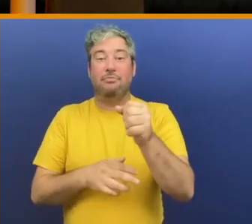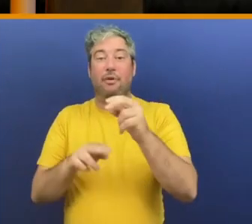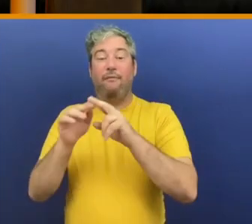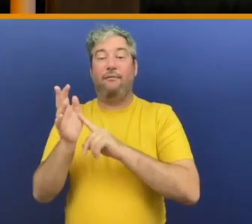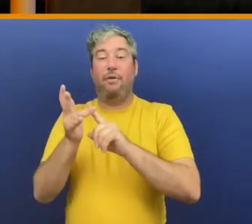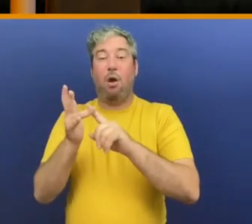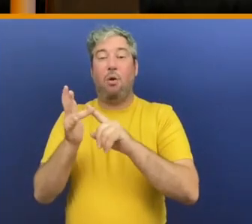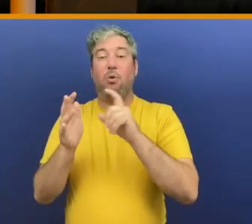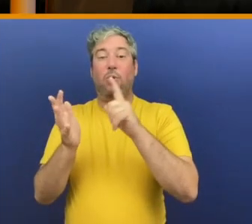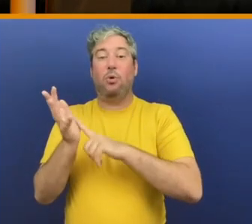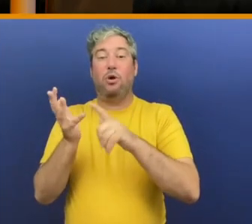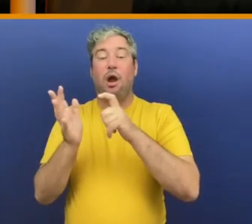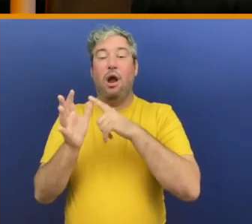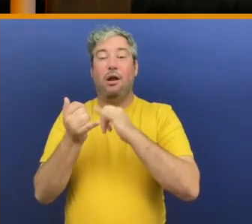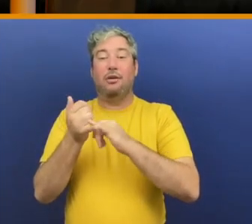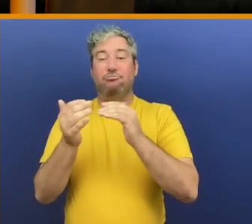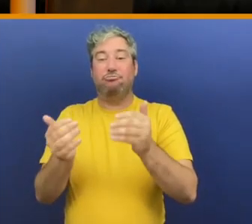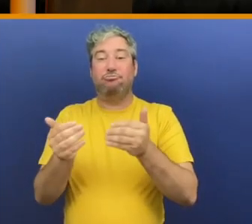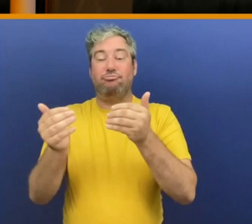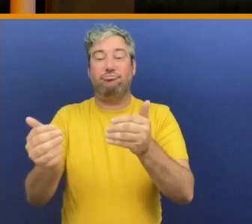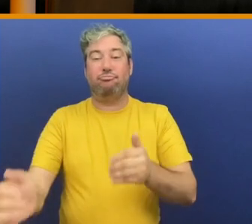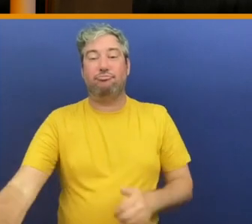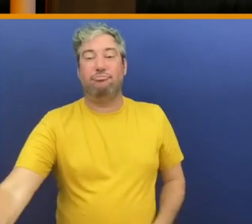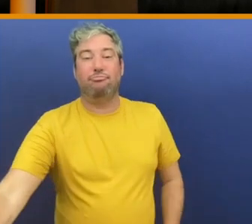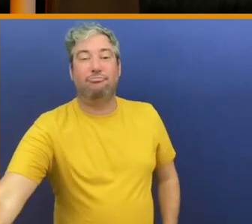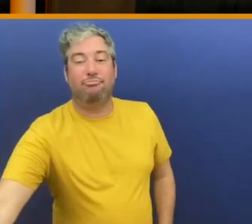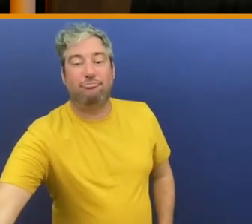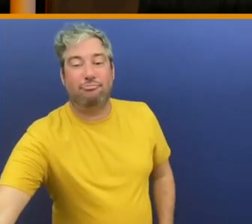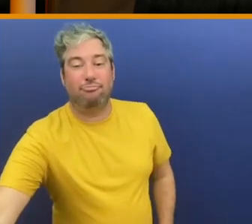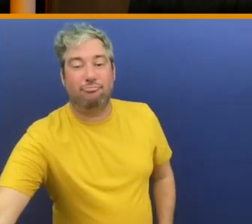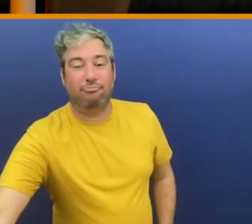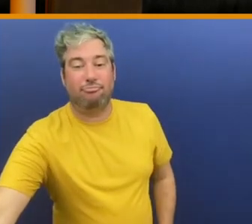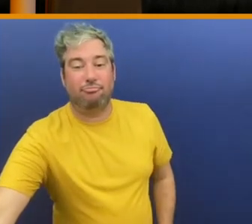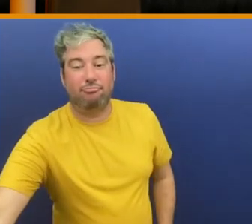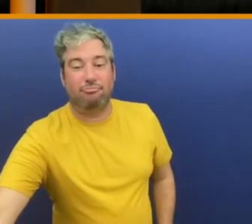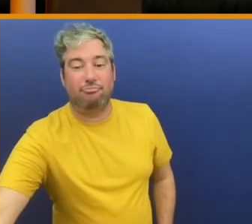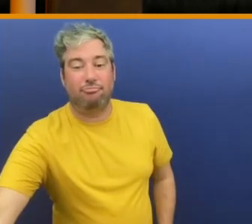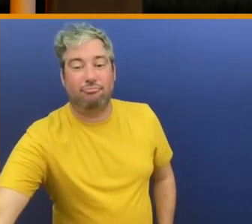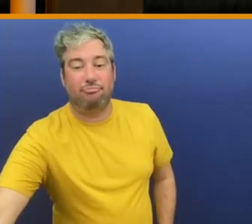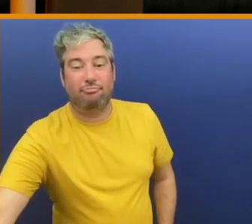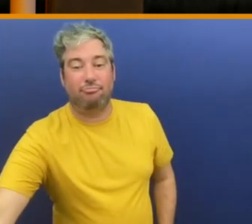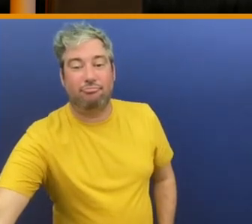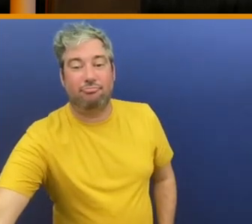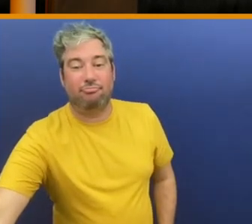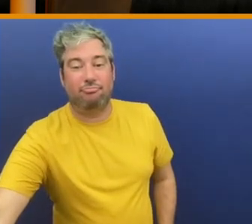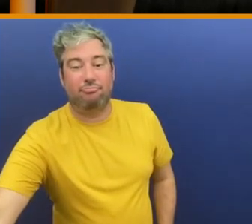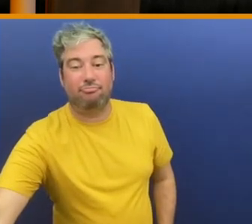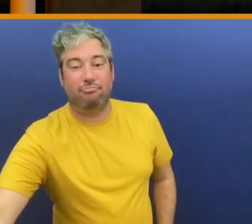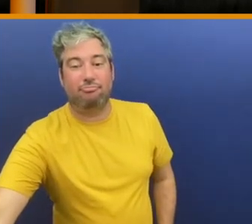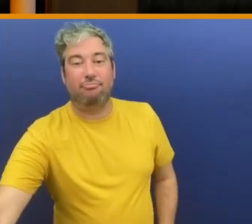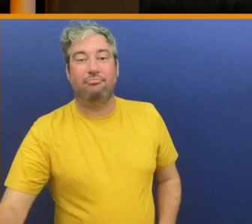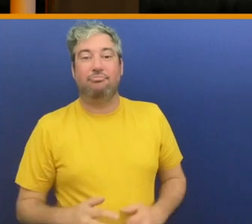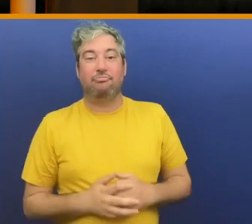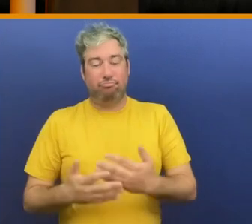Chair. Conference. About 20 months ago, myself and three other colleagues, Bess Mayhew,